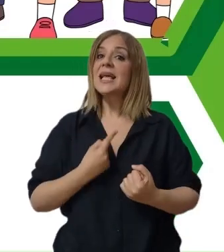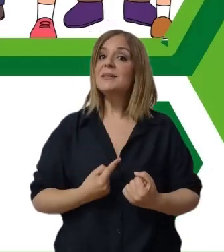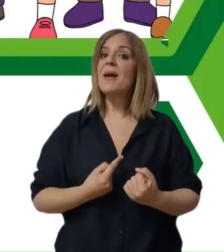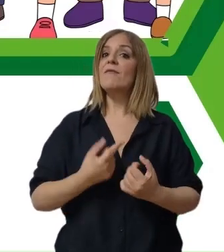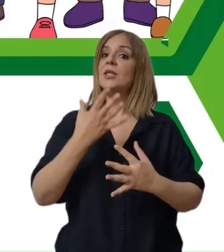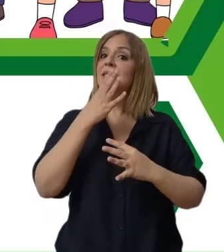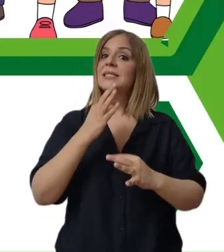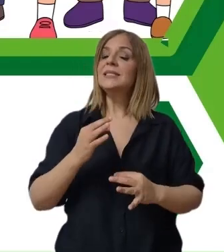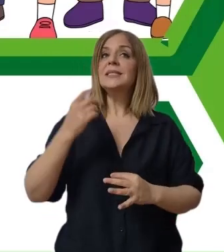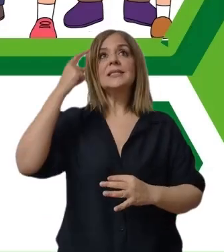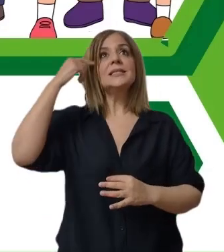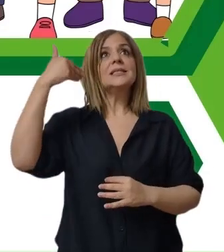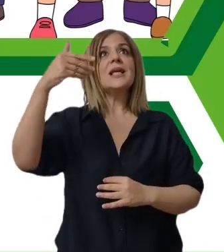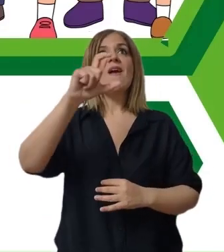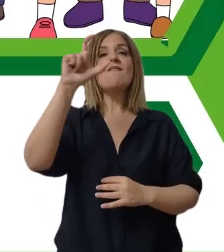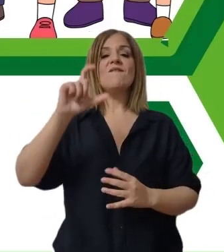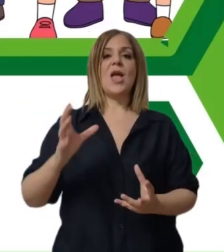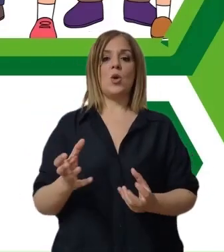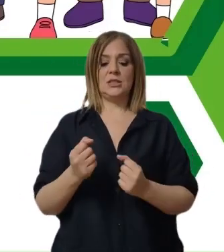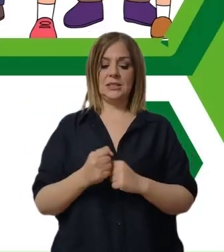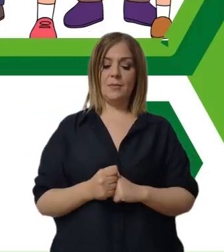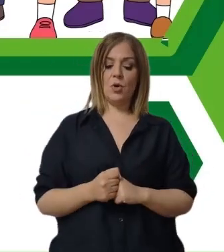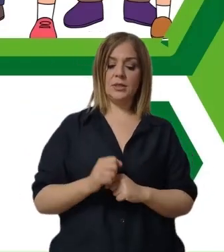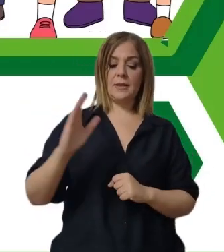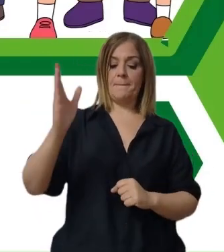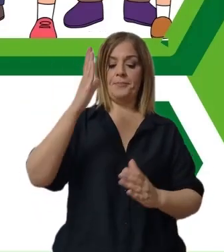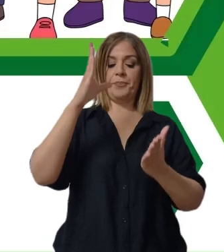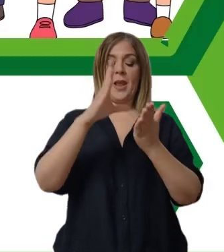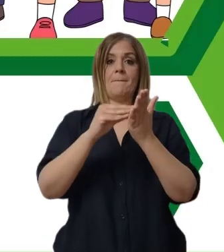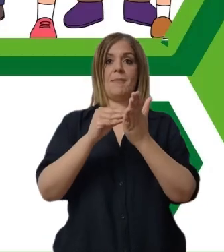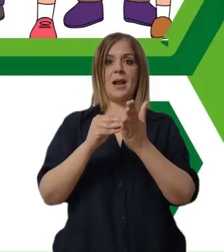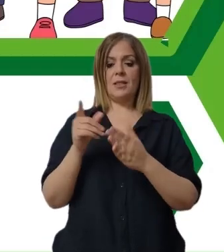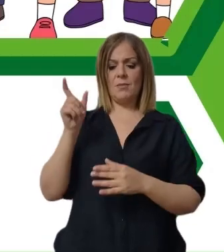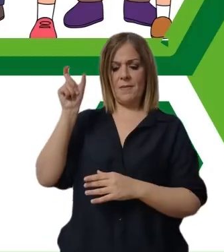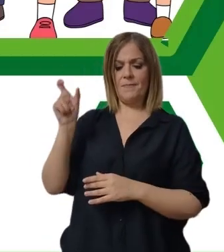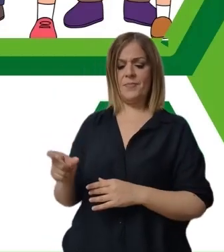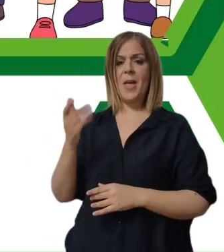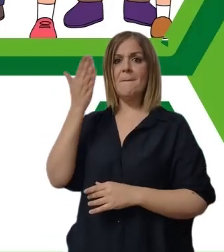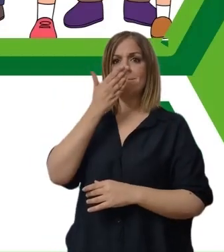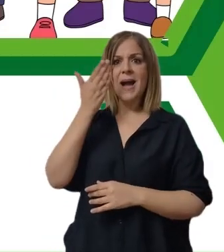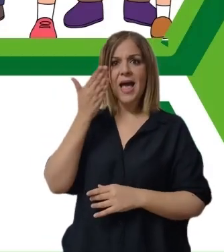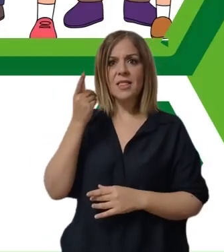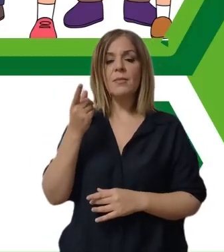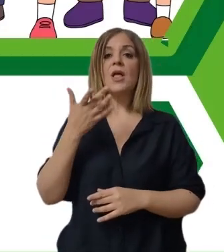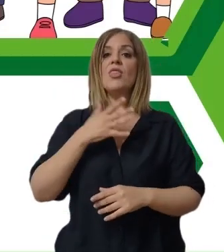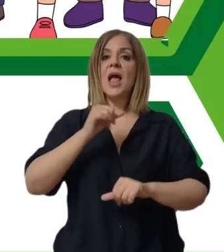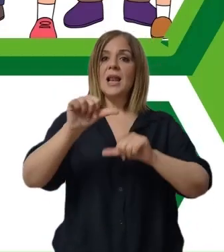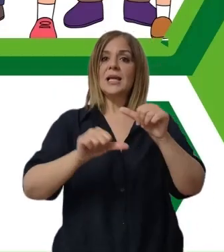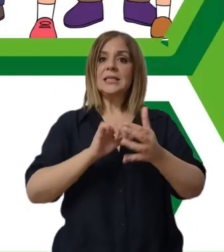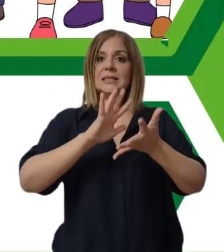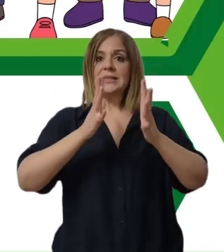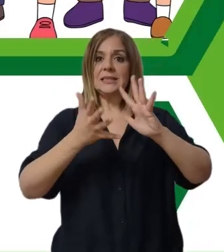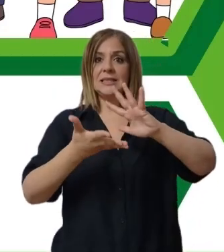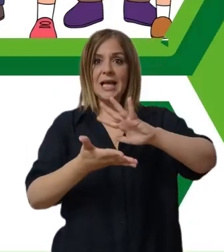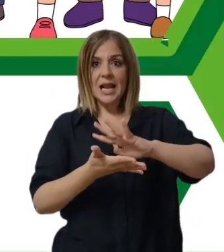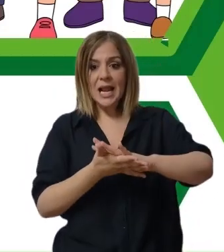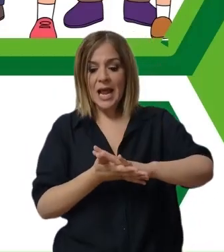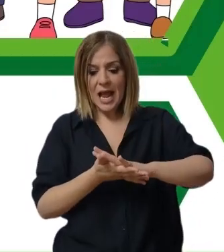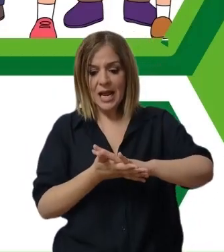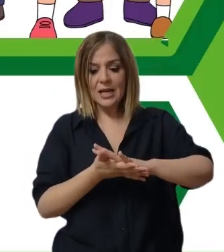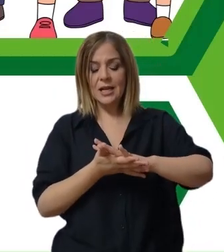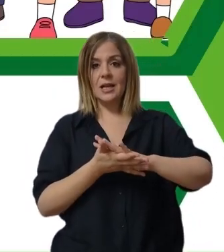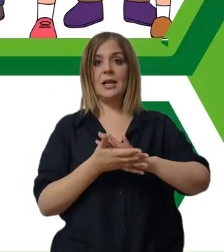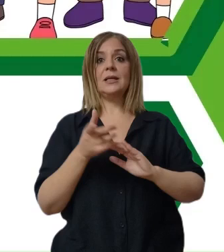practices. And an example that we have here is a student-led recycling club,